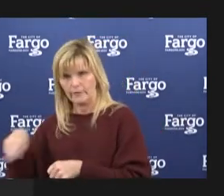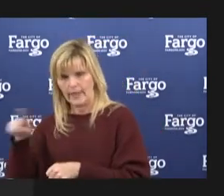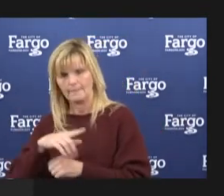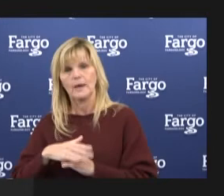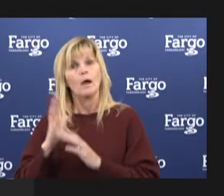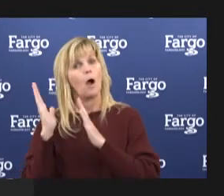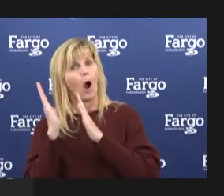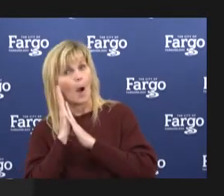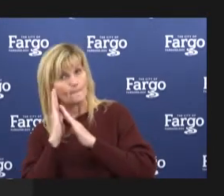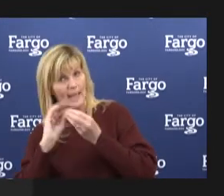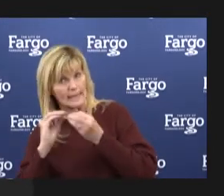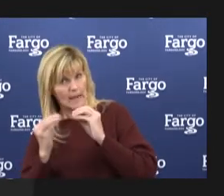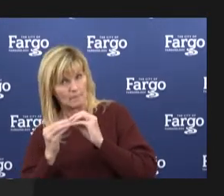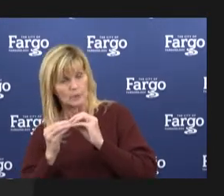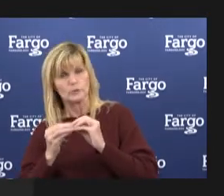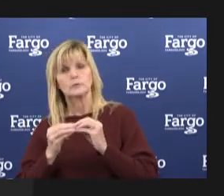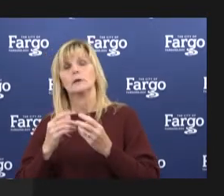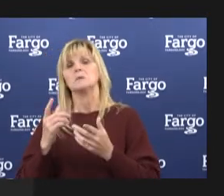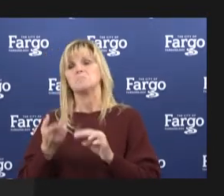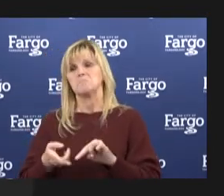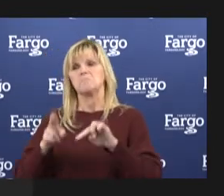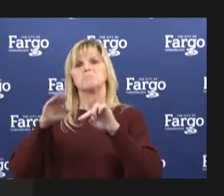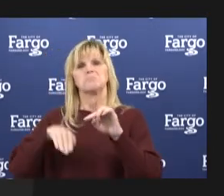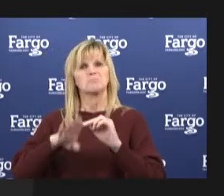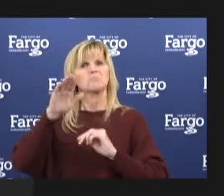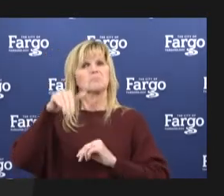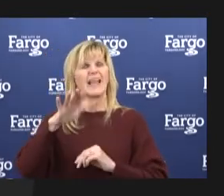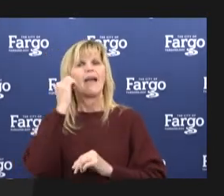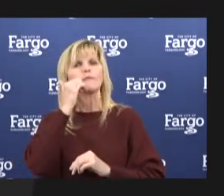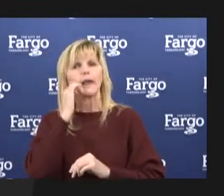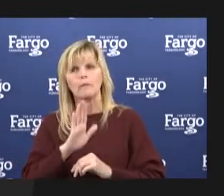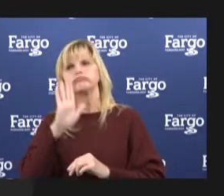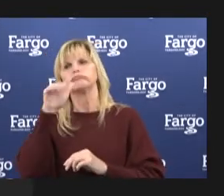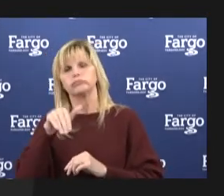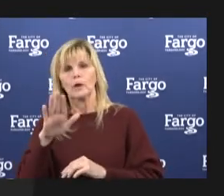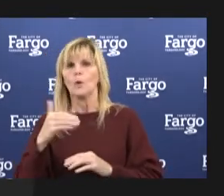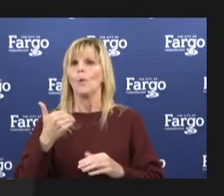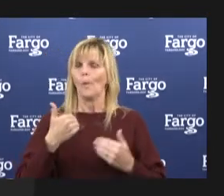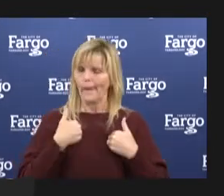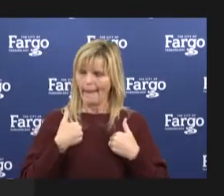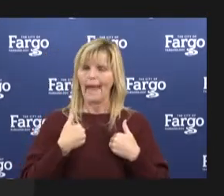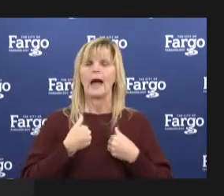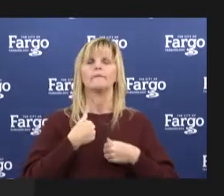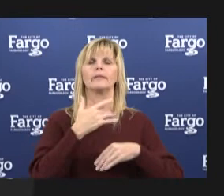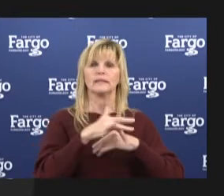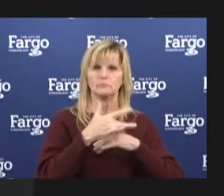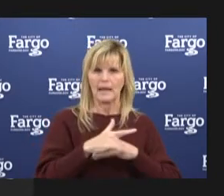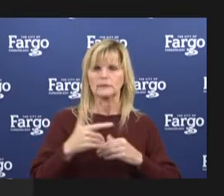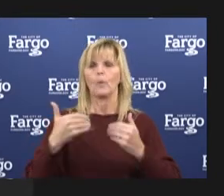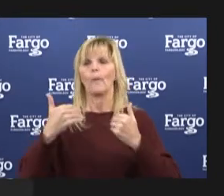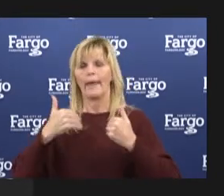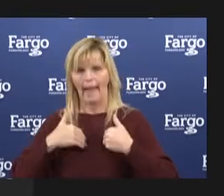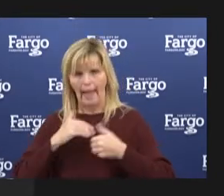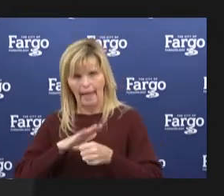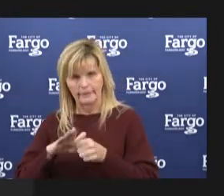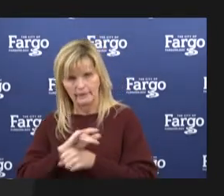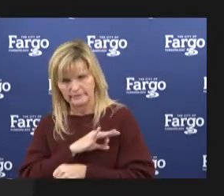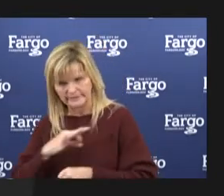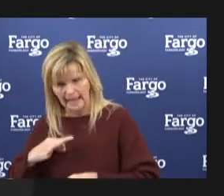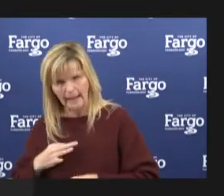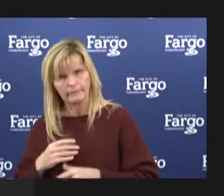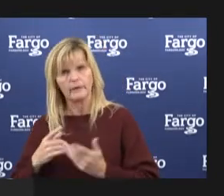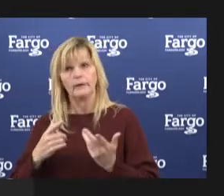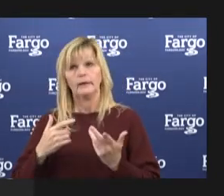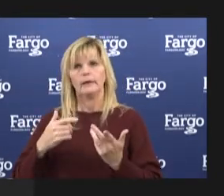capacity fluctuates daily, and we continue to have the space and staff that we need to care for patients, and can flex space